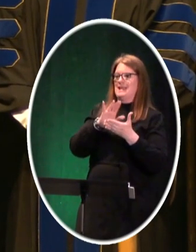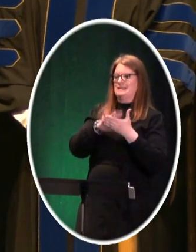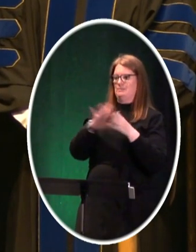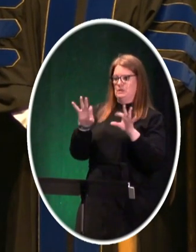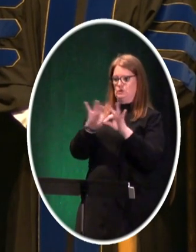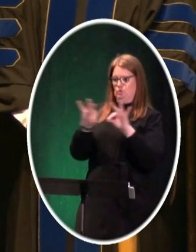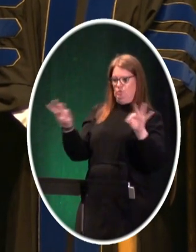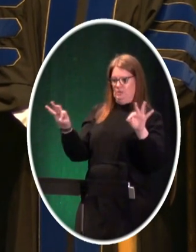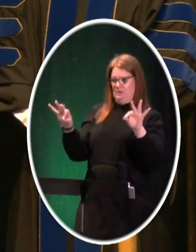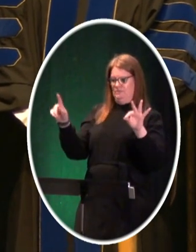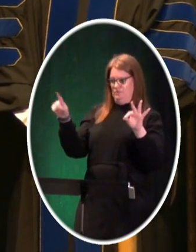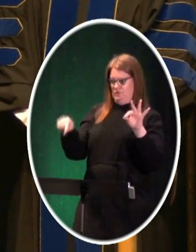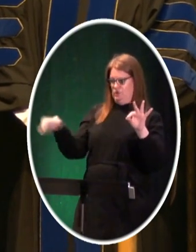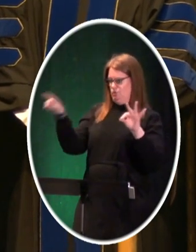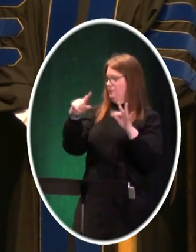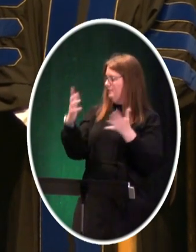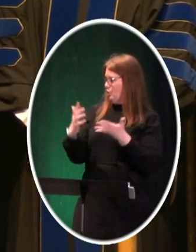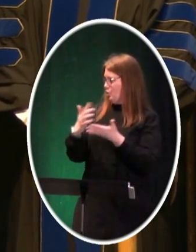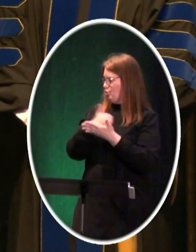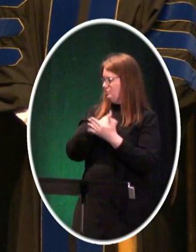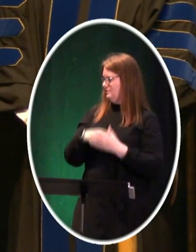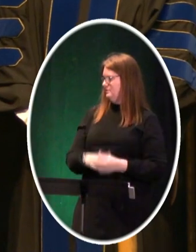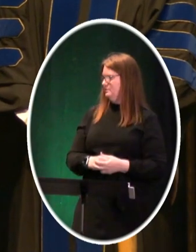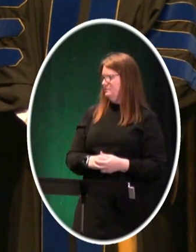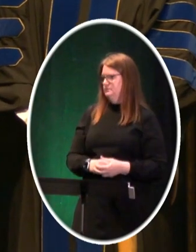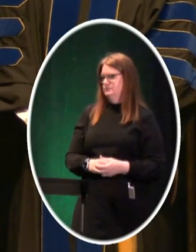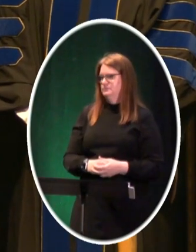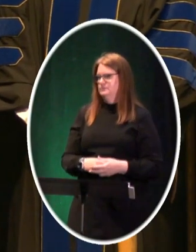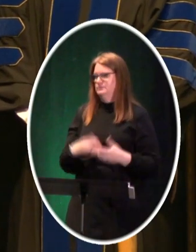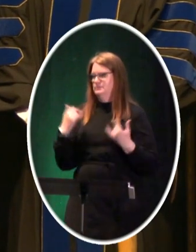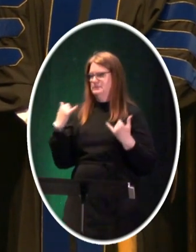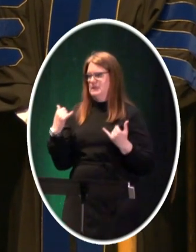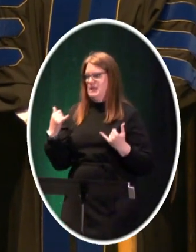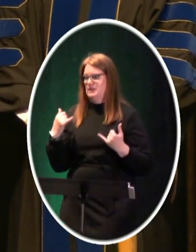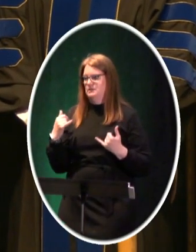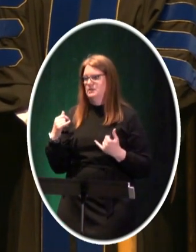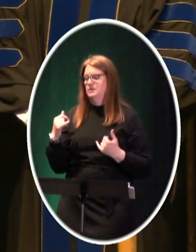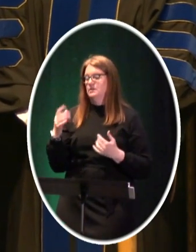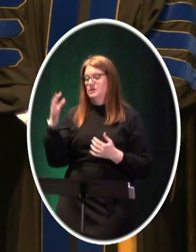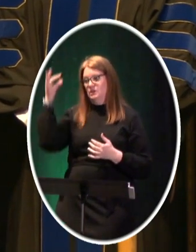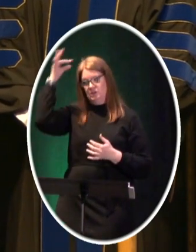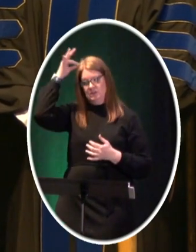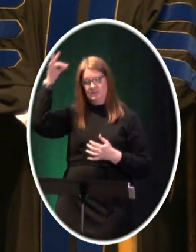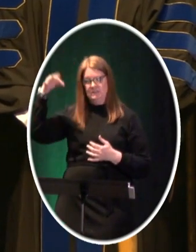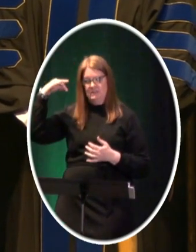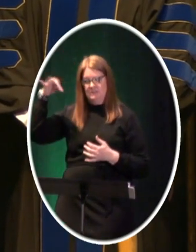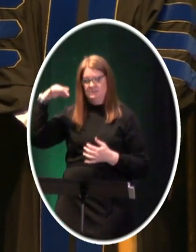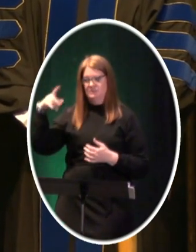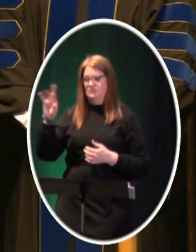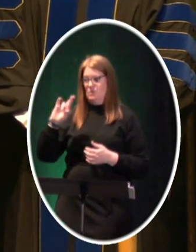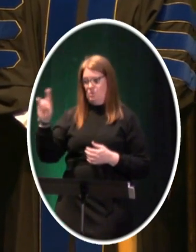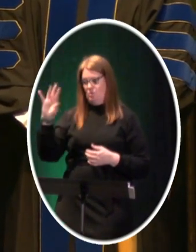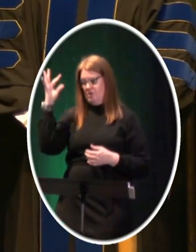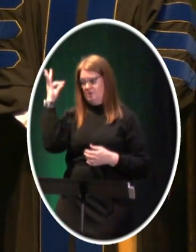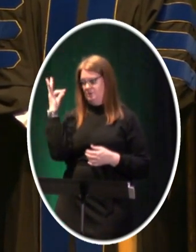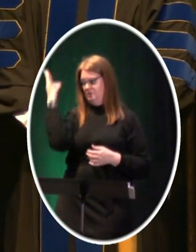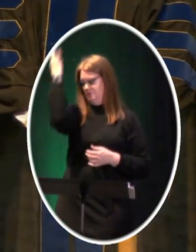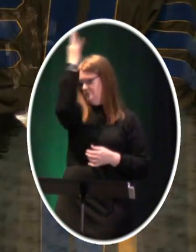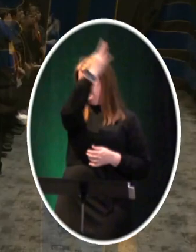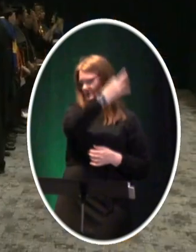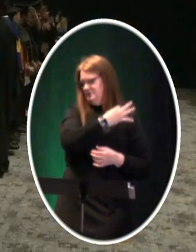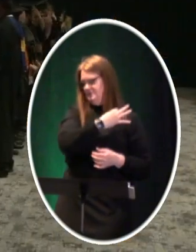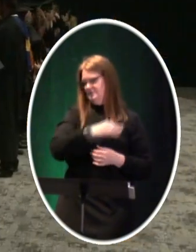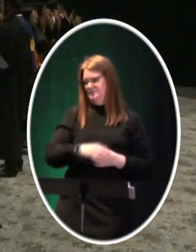degree for which you have earned. You may now turn your tassels from the right side to the